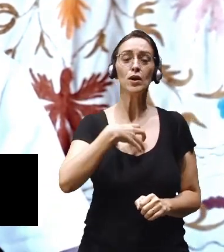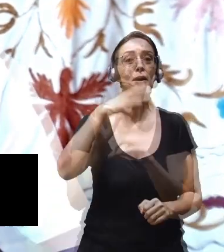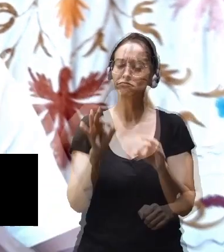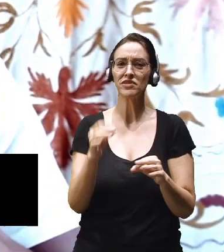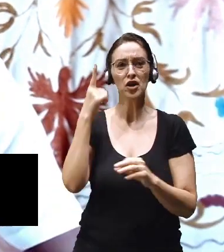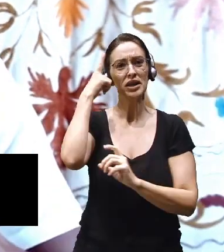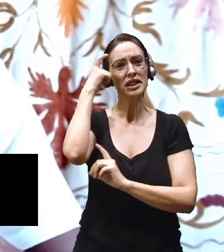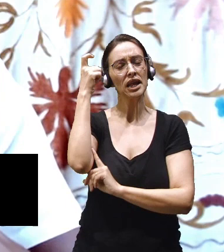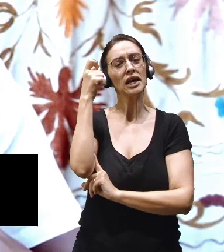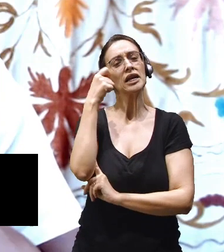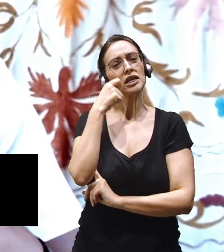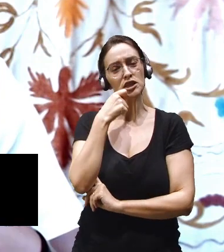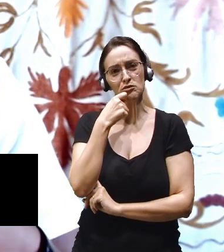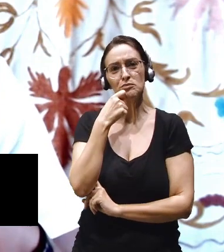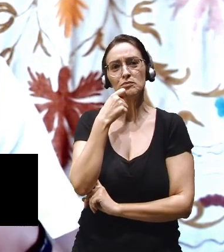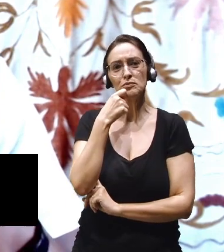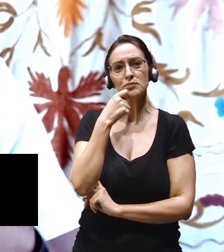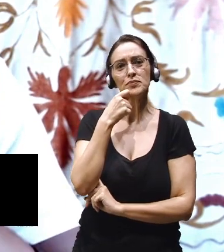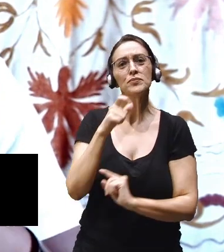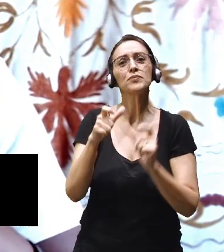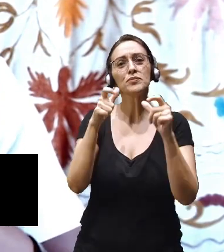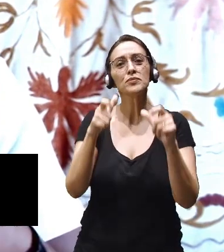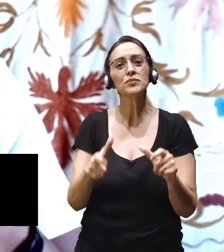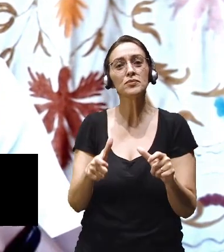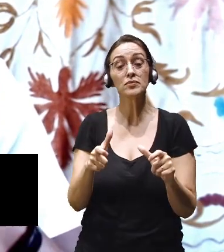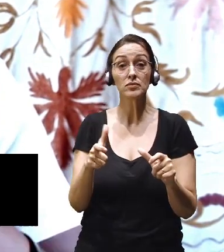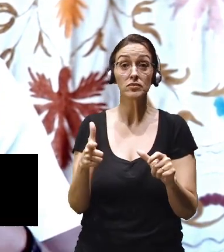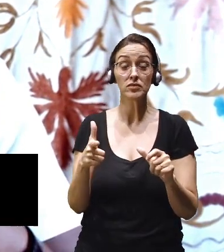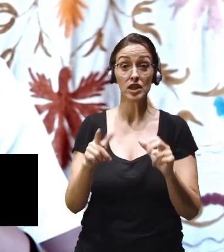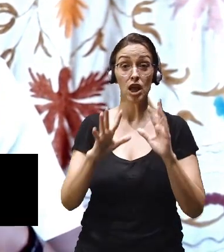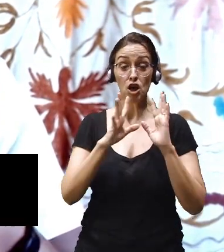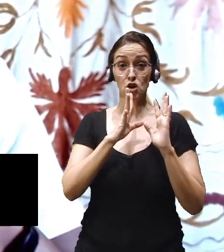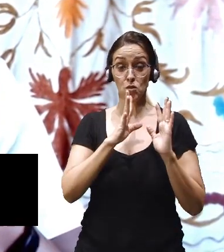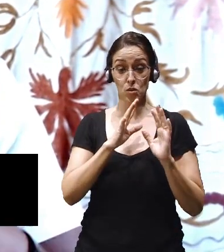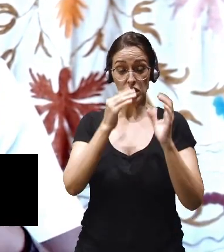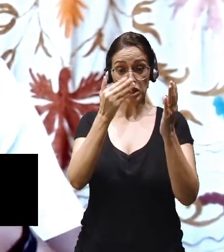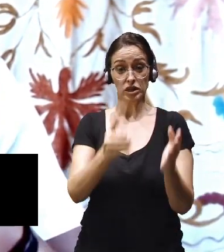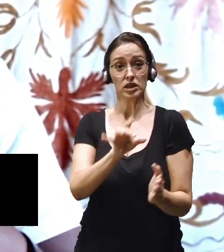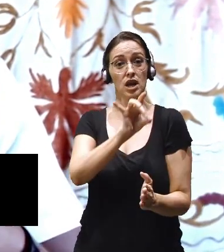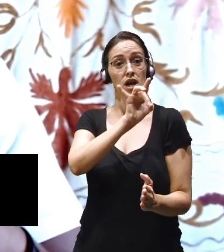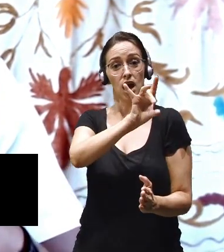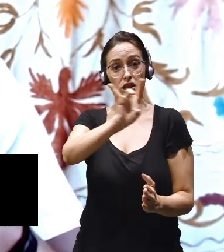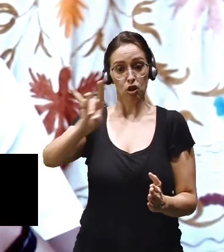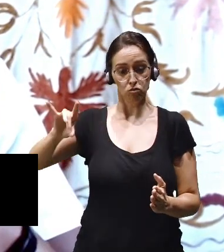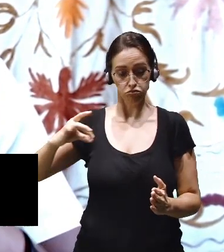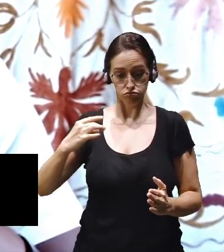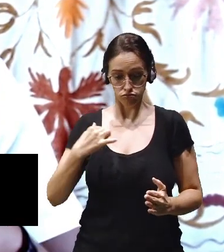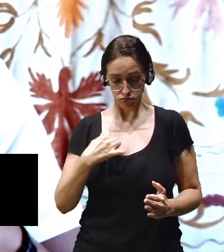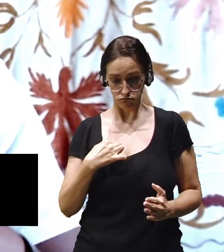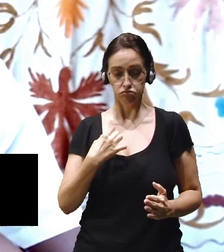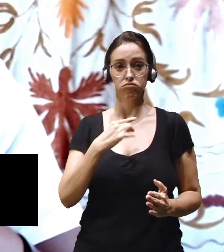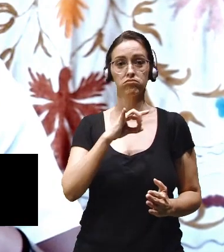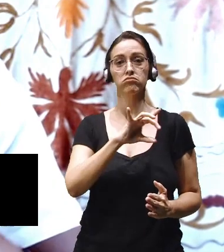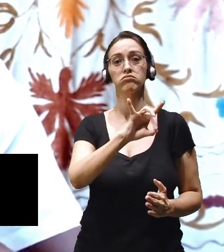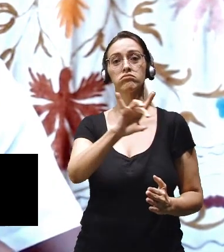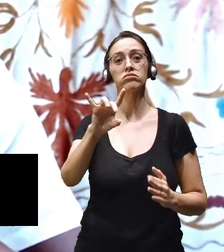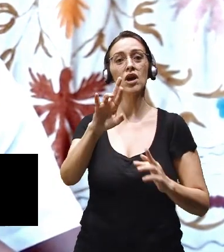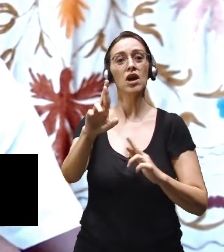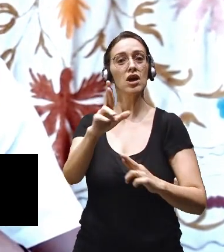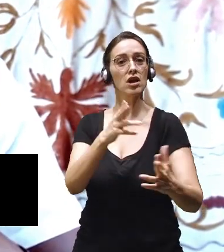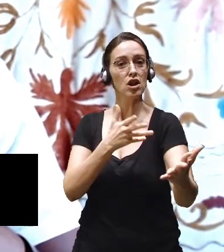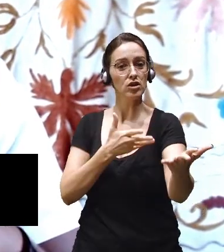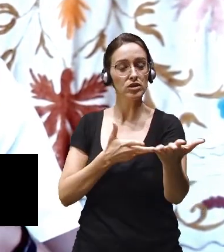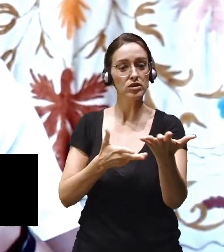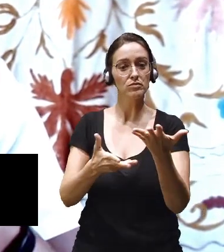valued. Recognizing that each of us sit within a different relationship to the existing social